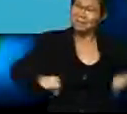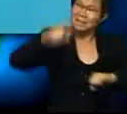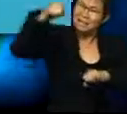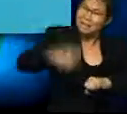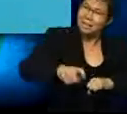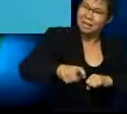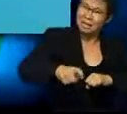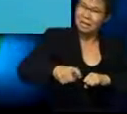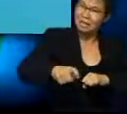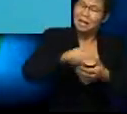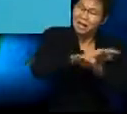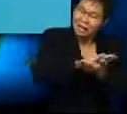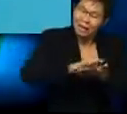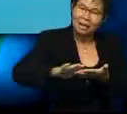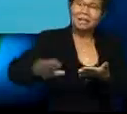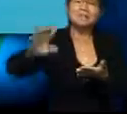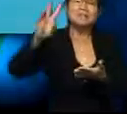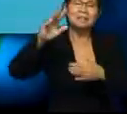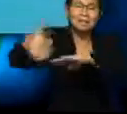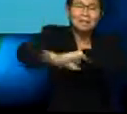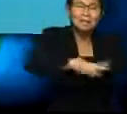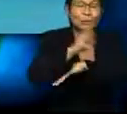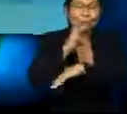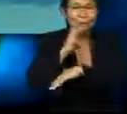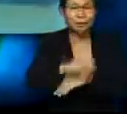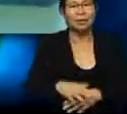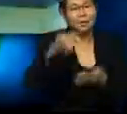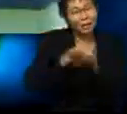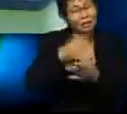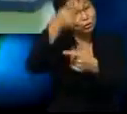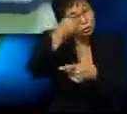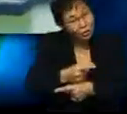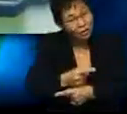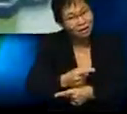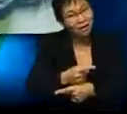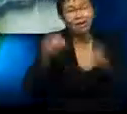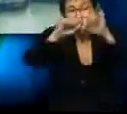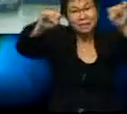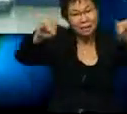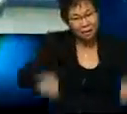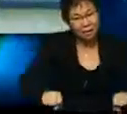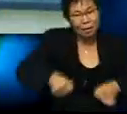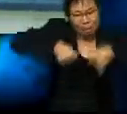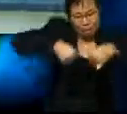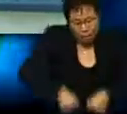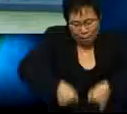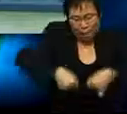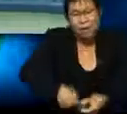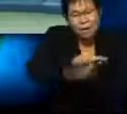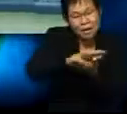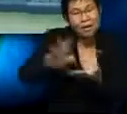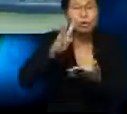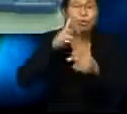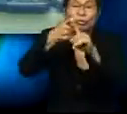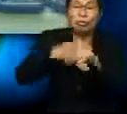needs clean sea water. That's right. The station pumps clean water from